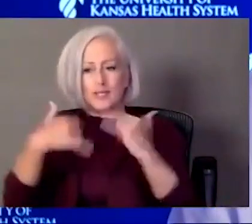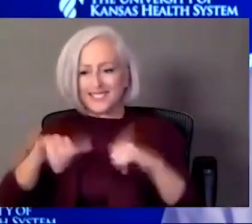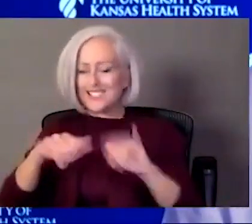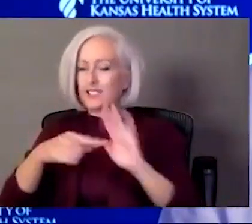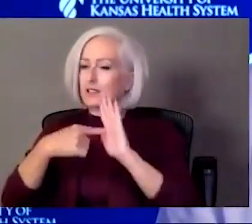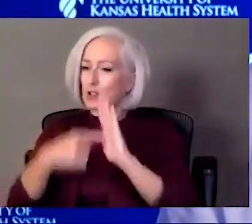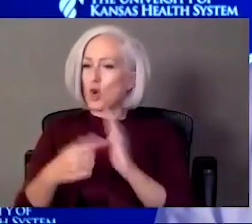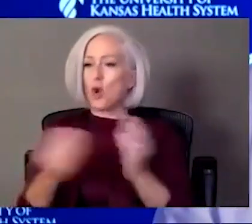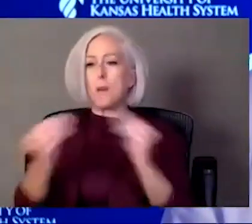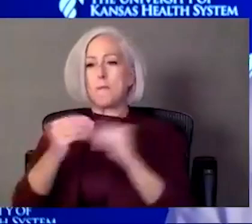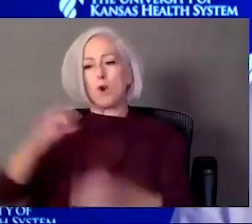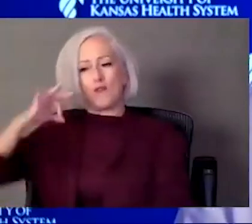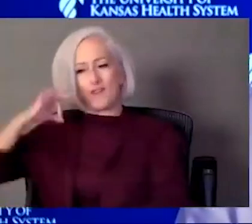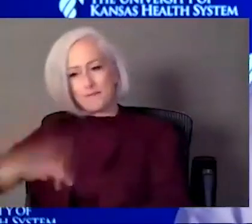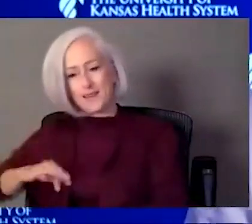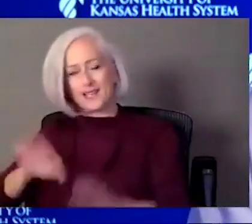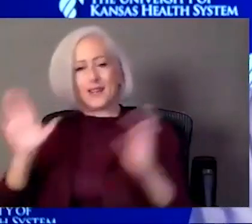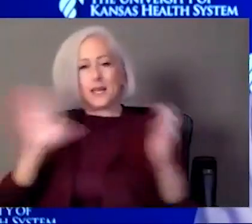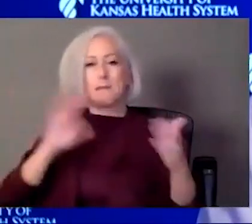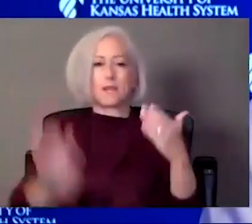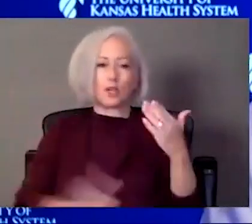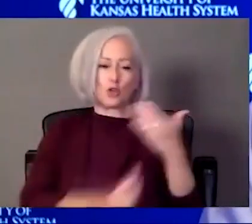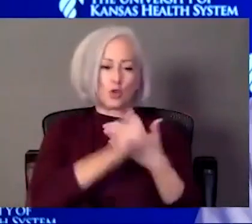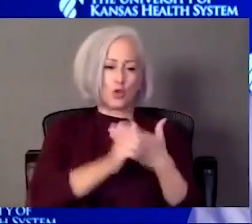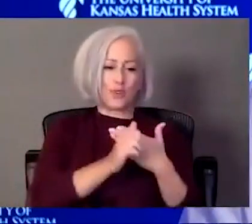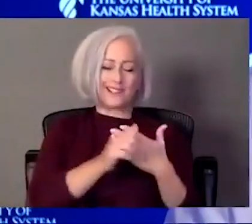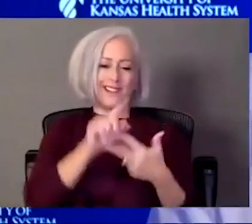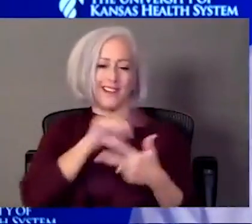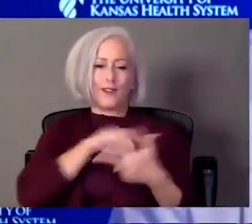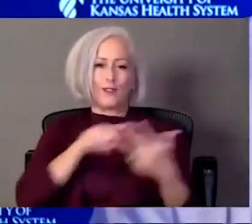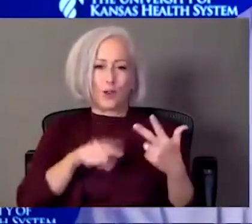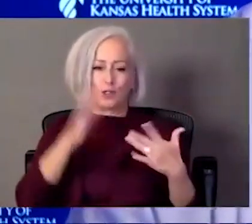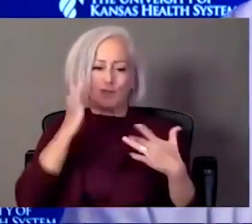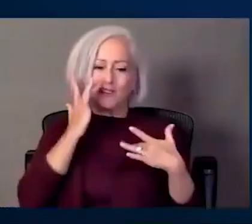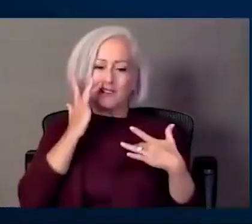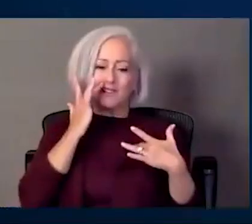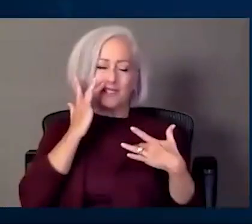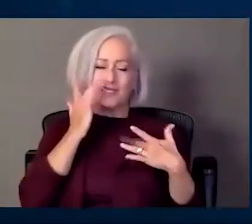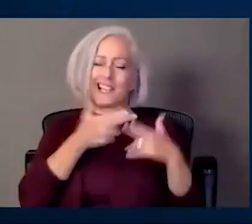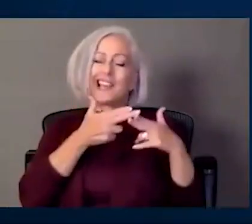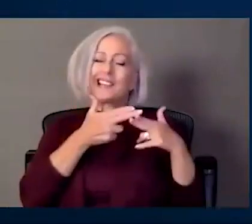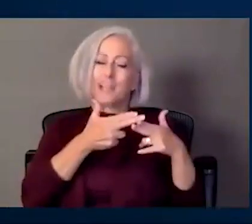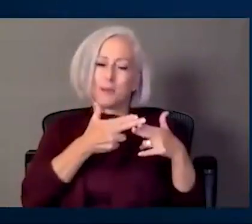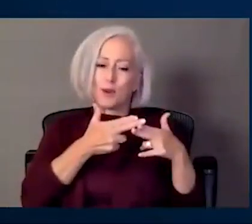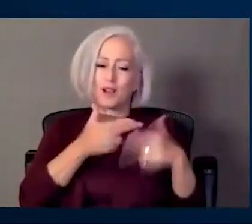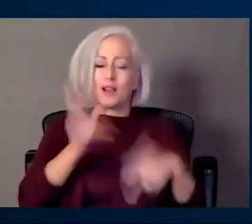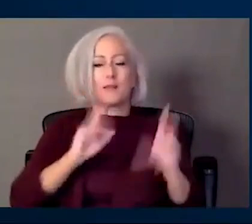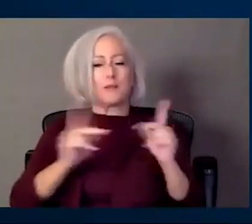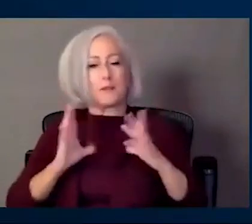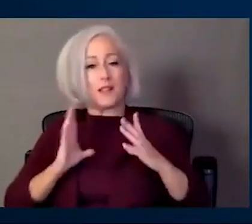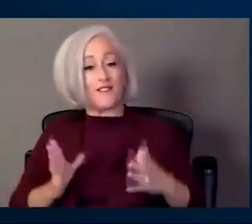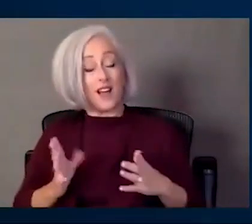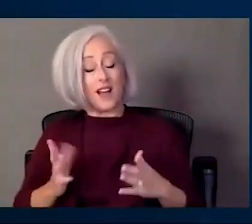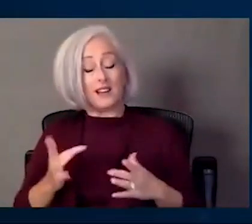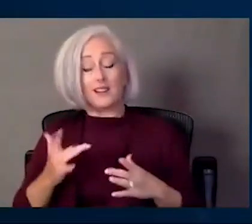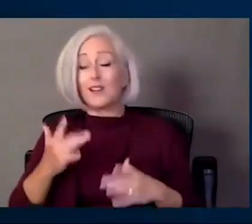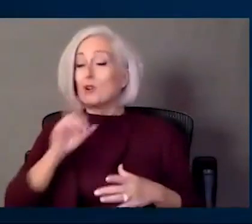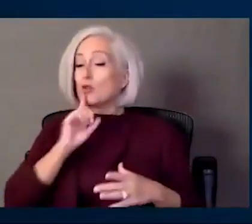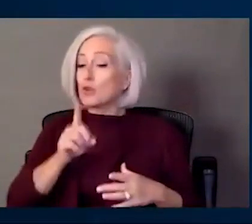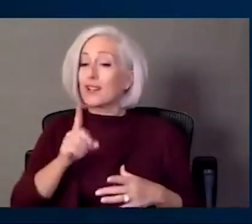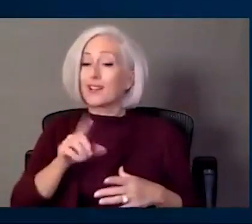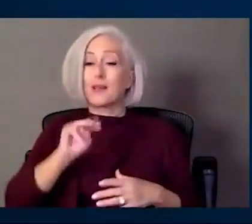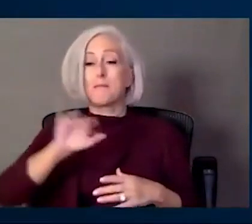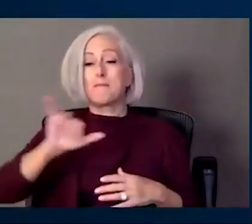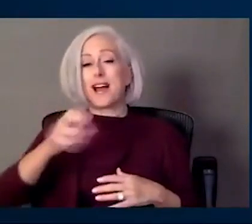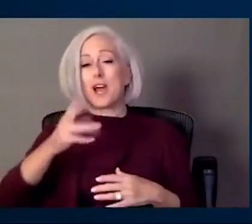of those risks, because they are such rare events. And they're temporary, and they bounce back. I mean, even the myocarditis looks like it may affect some young people, but it